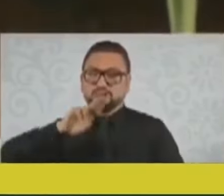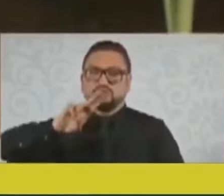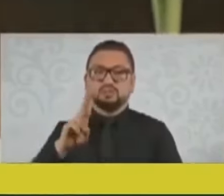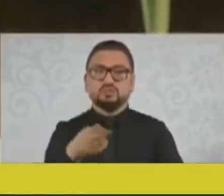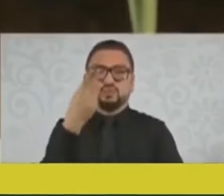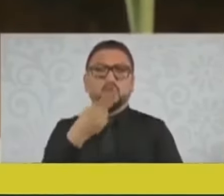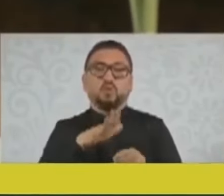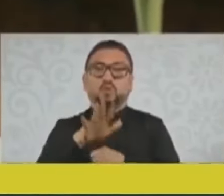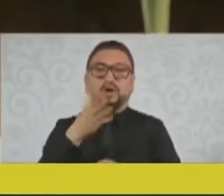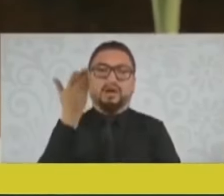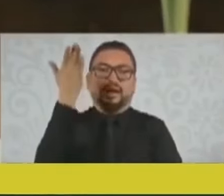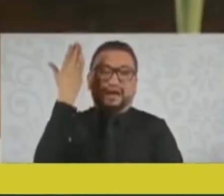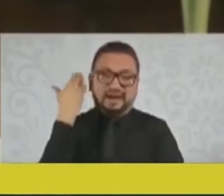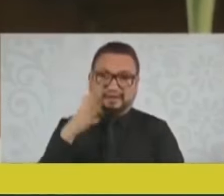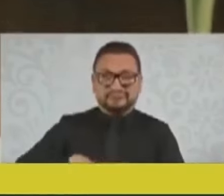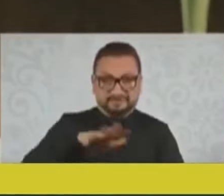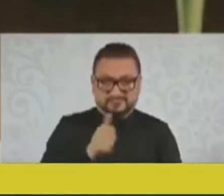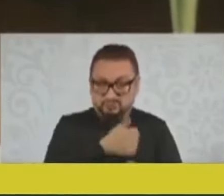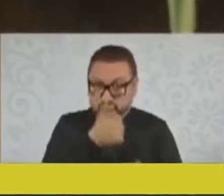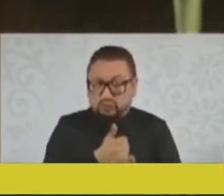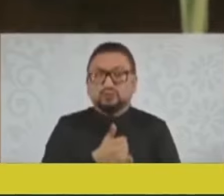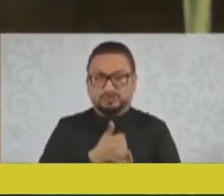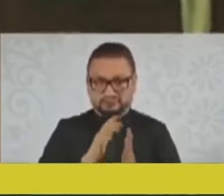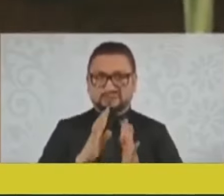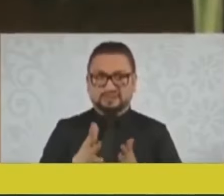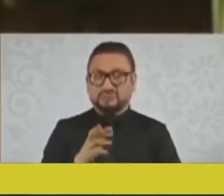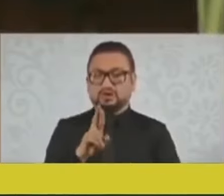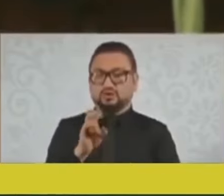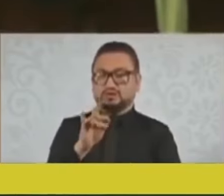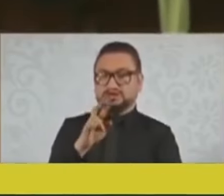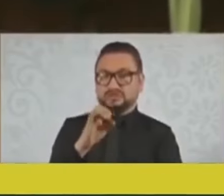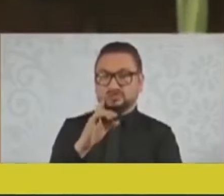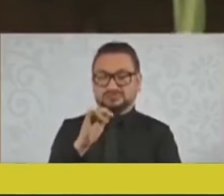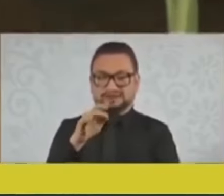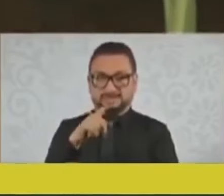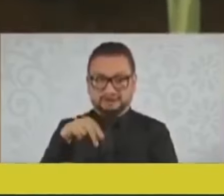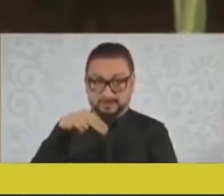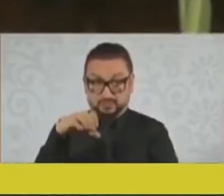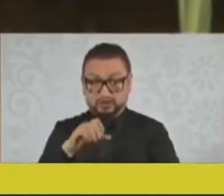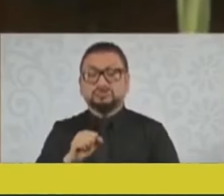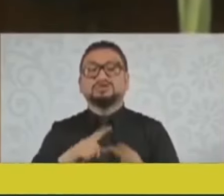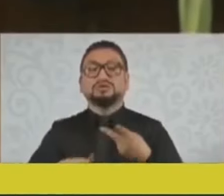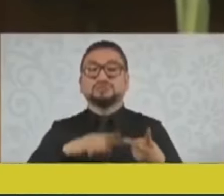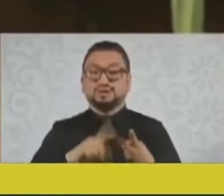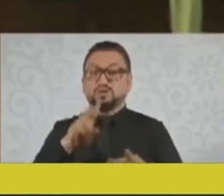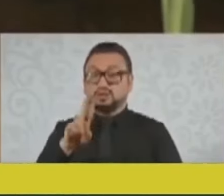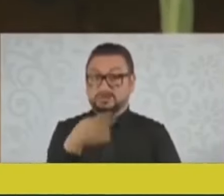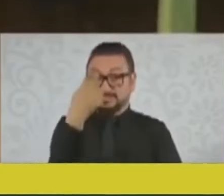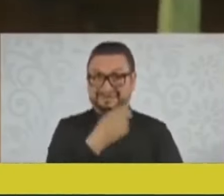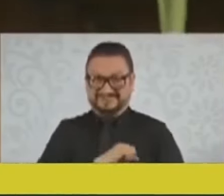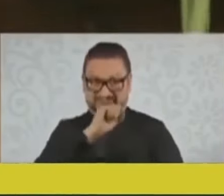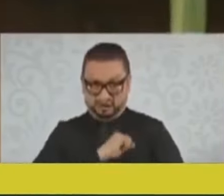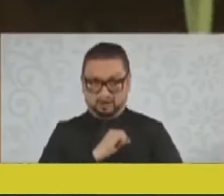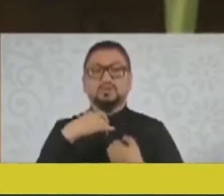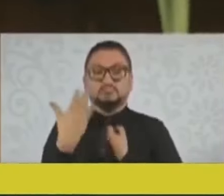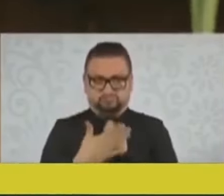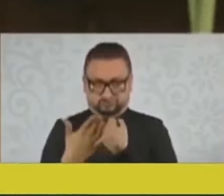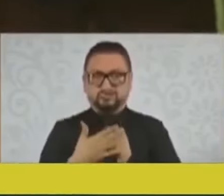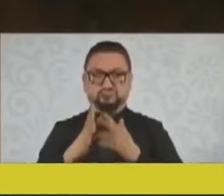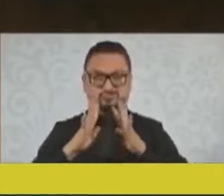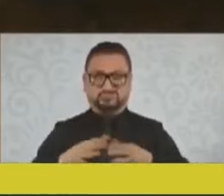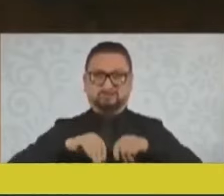and nationalize the universities we built in the city, Rosario Castellanos and University